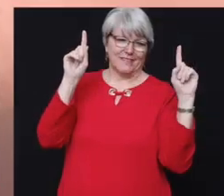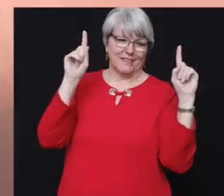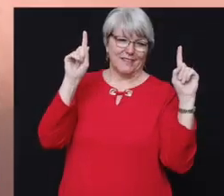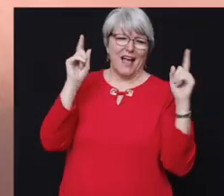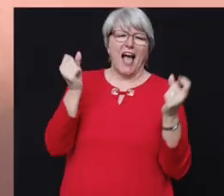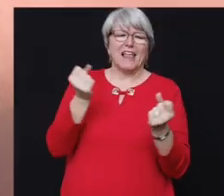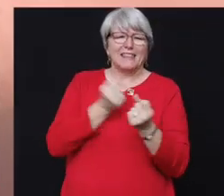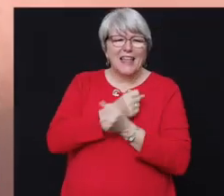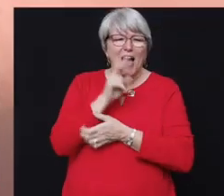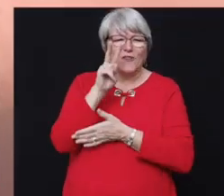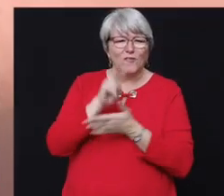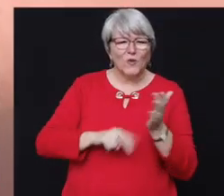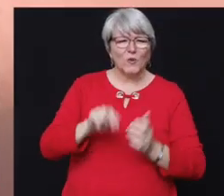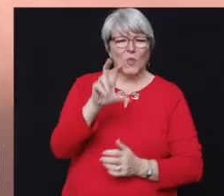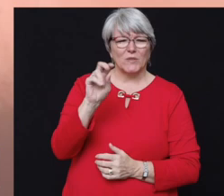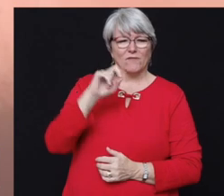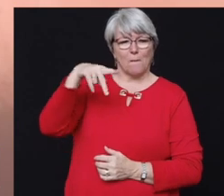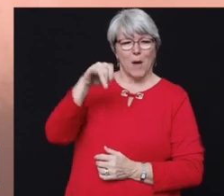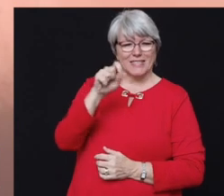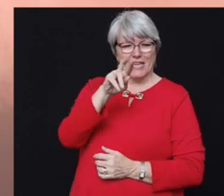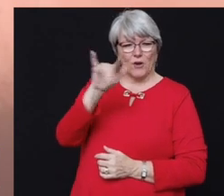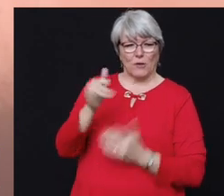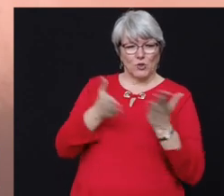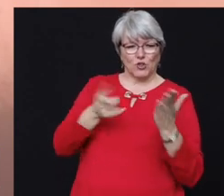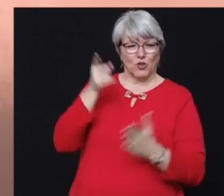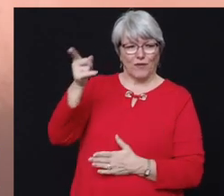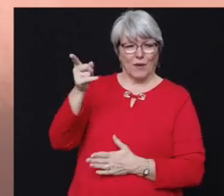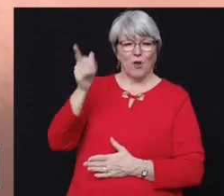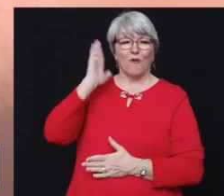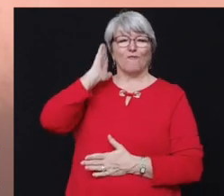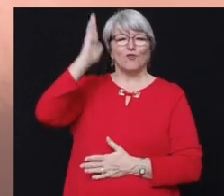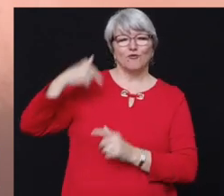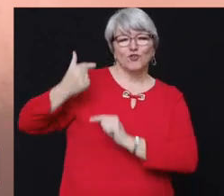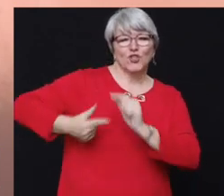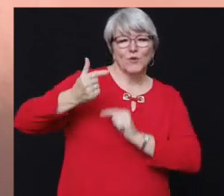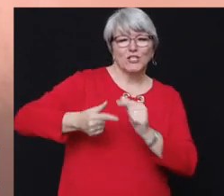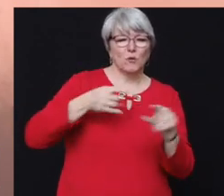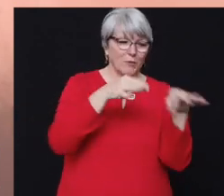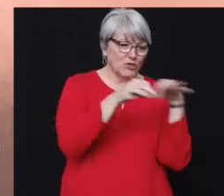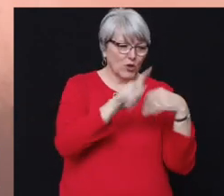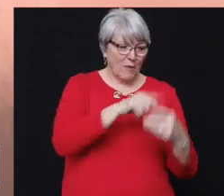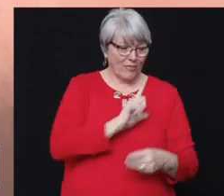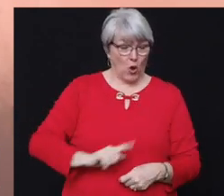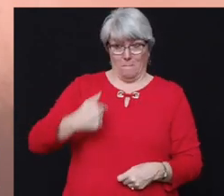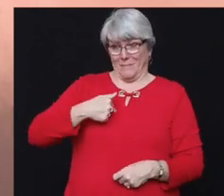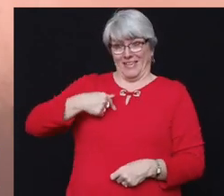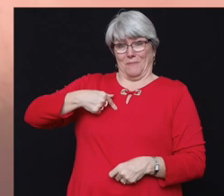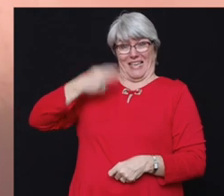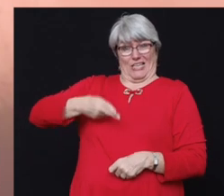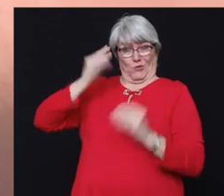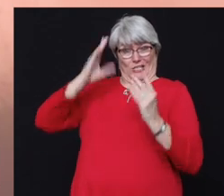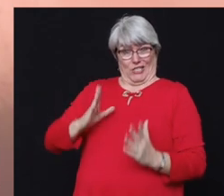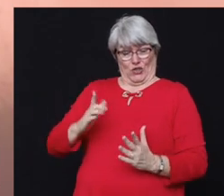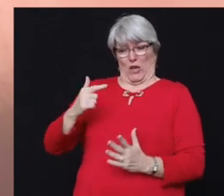I love verse 30 where it says, posterity will serve him, future generations will be told about the Lord. Because as a history teacher, and with all of my history teacher